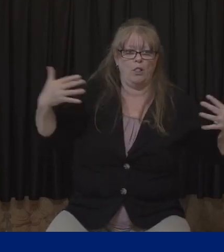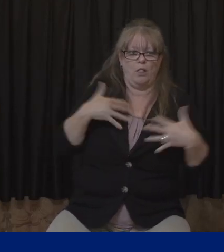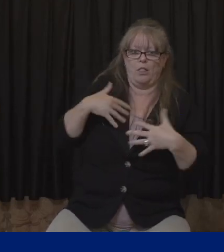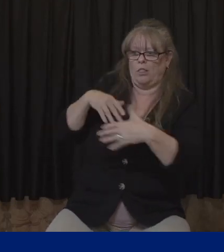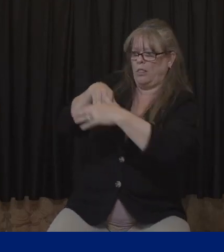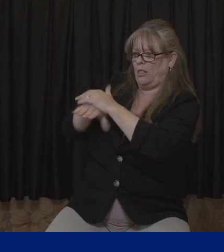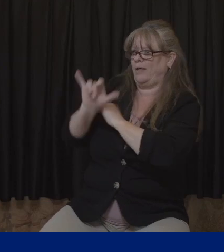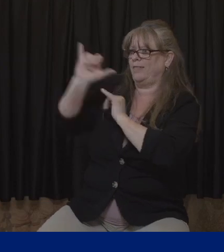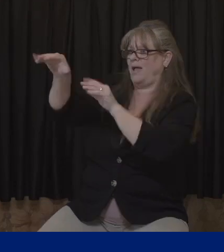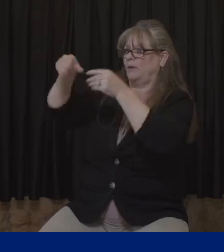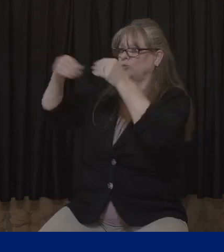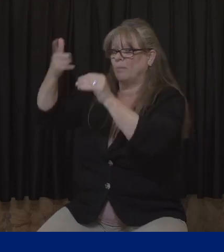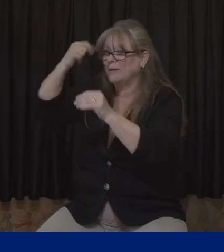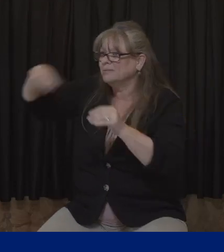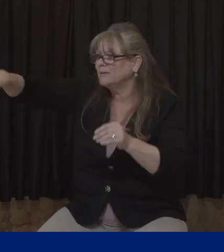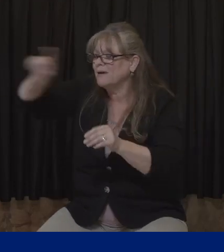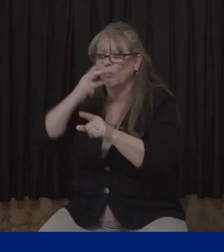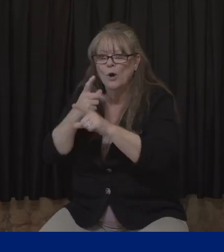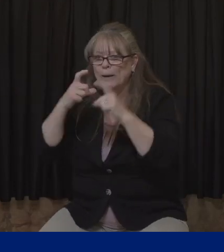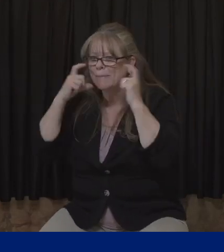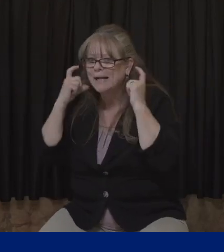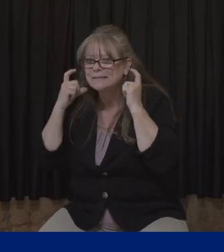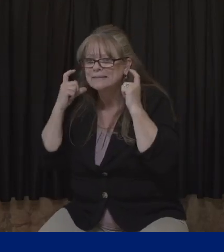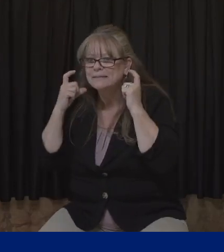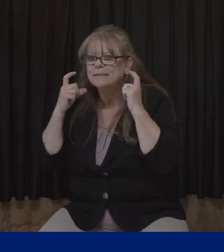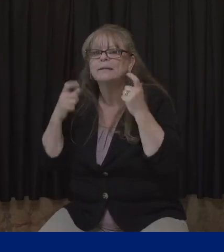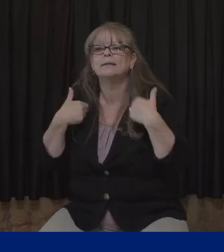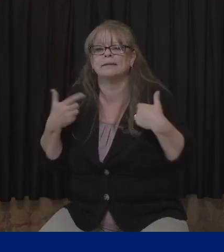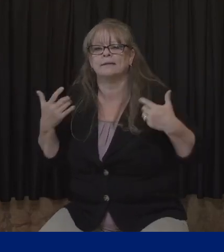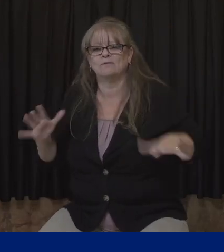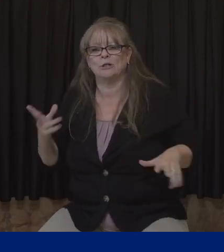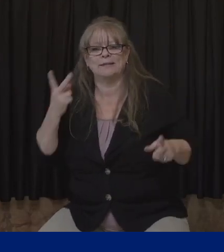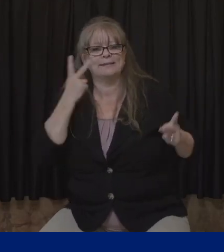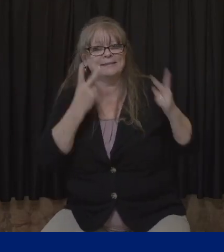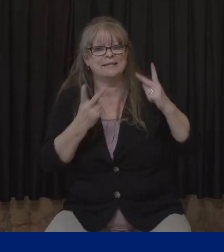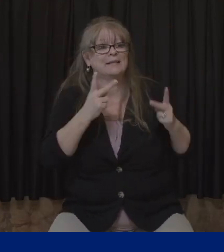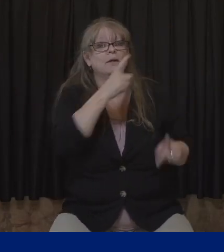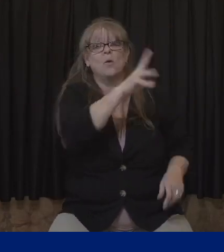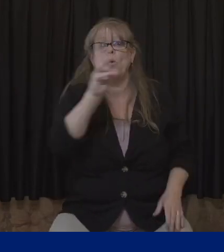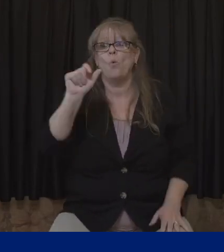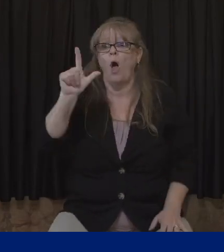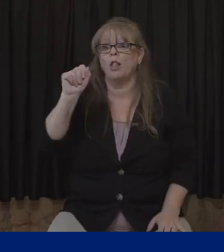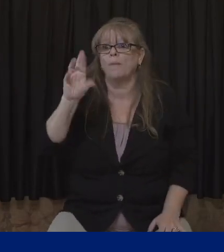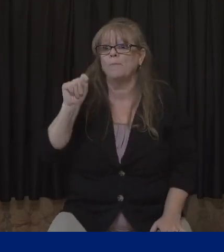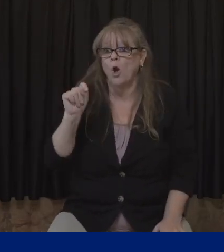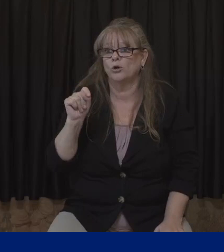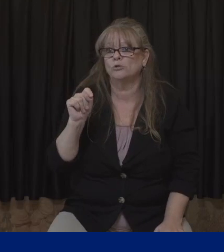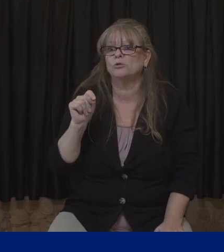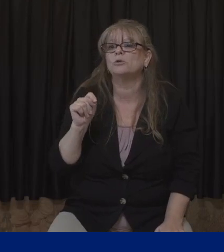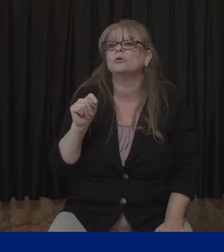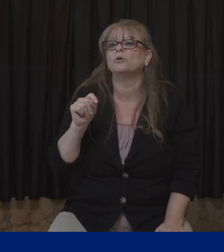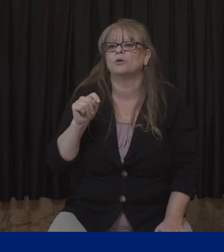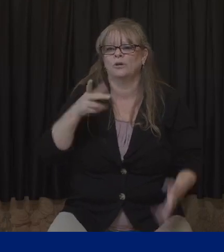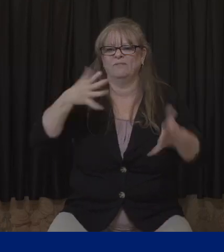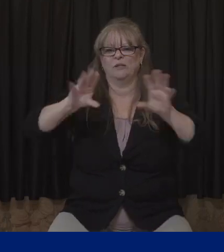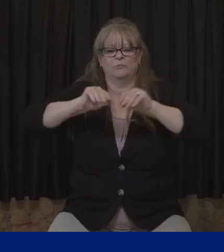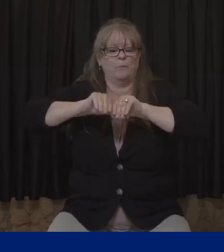infection, as we've actually seen at, for instance, a Walmart facility in Aurora. Next question from the phone.